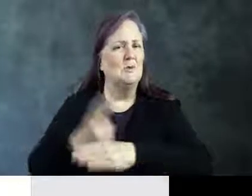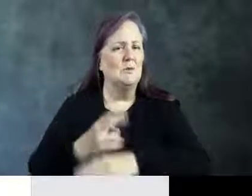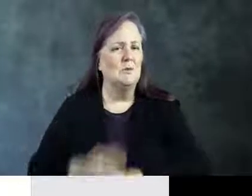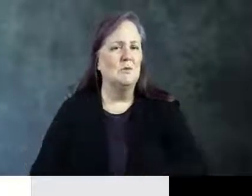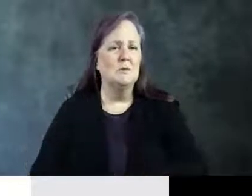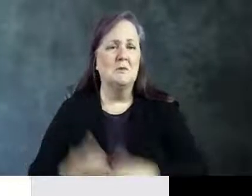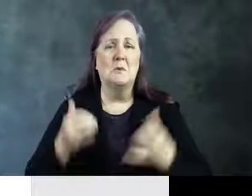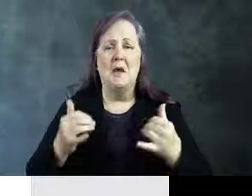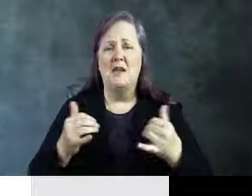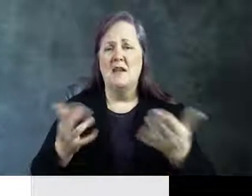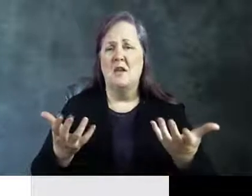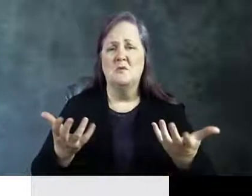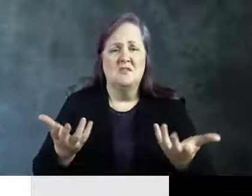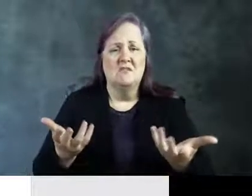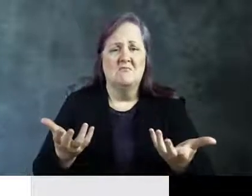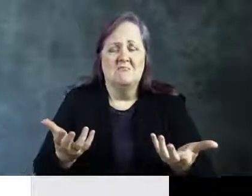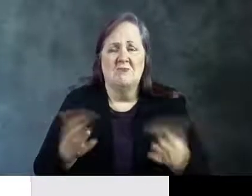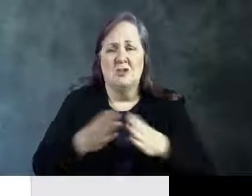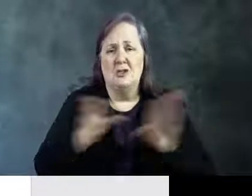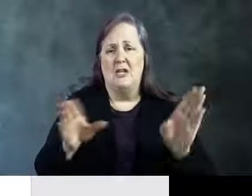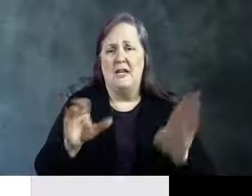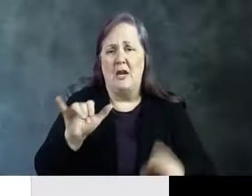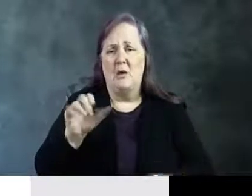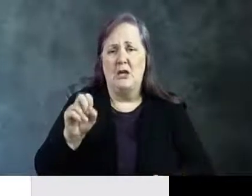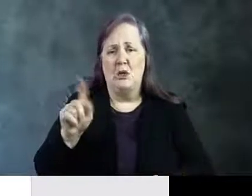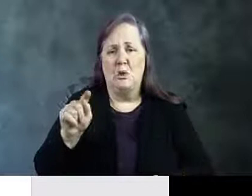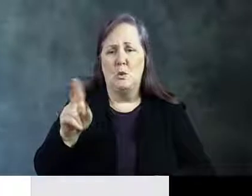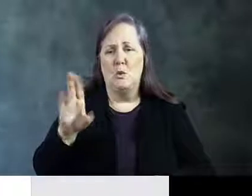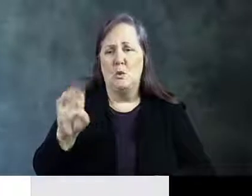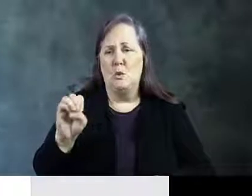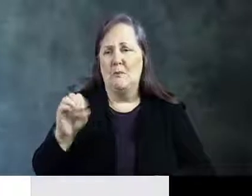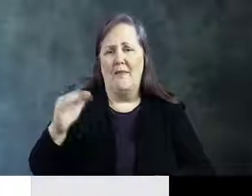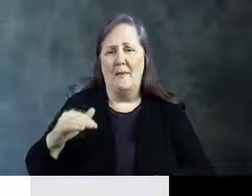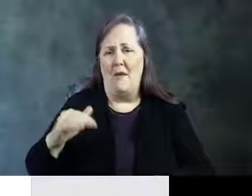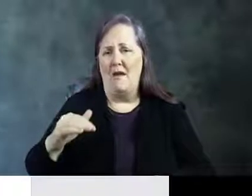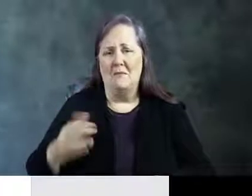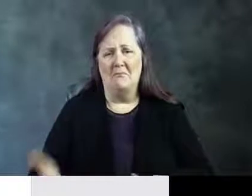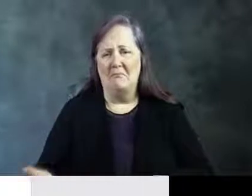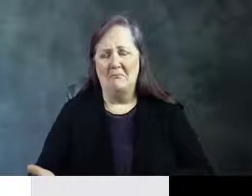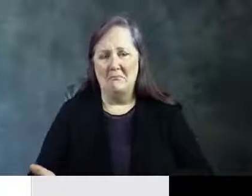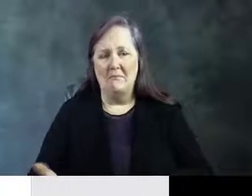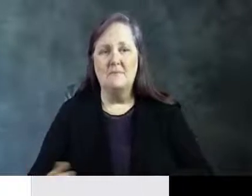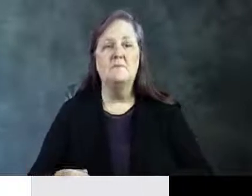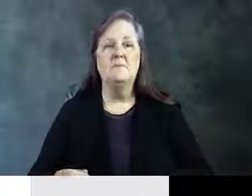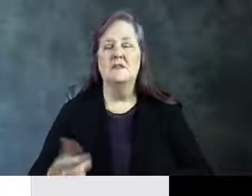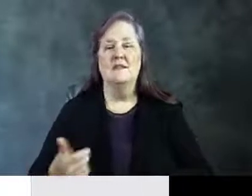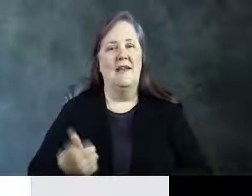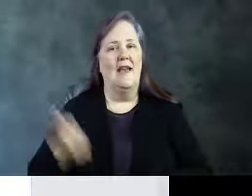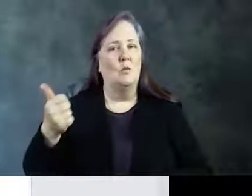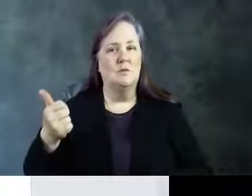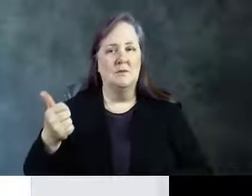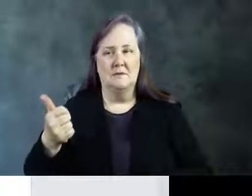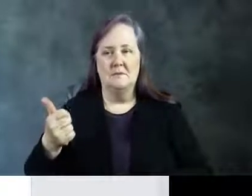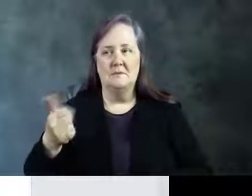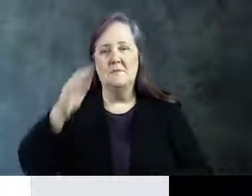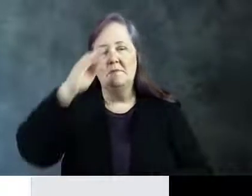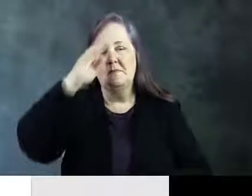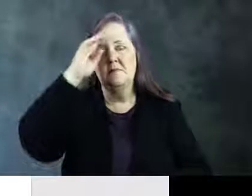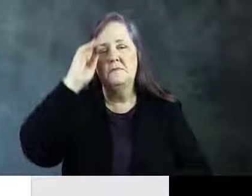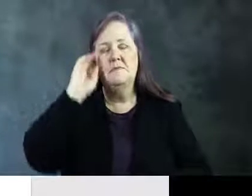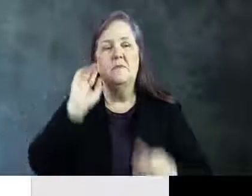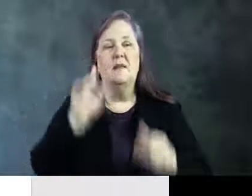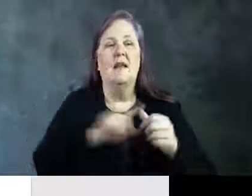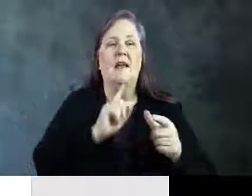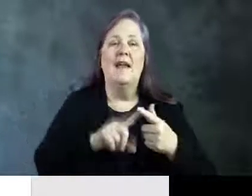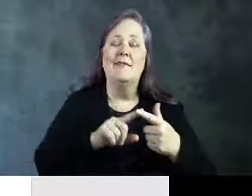blank YouTube or a generic YouTube link at the bottom of this. I'm going to cut that out. And then I think a